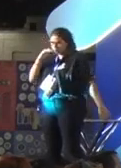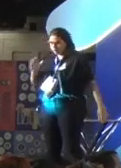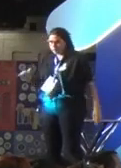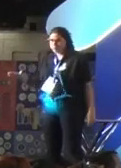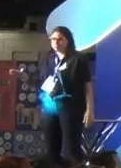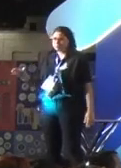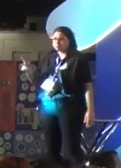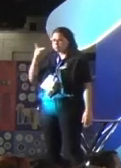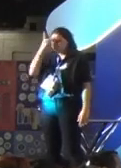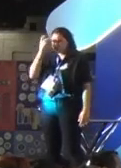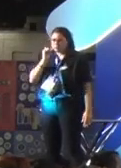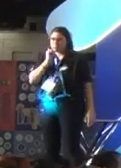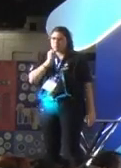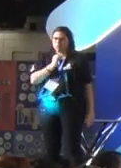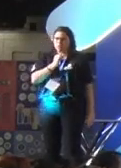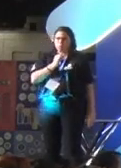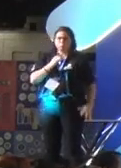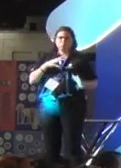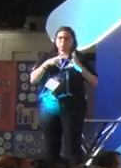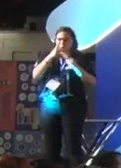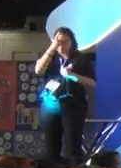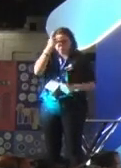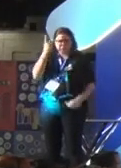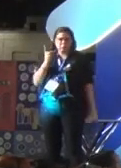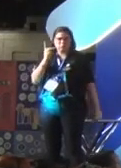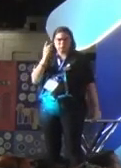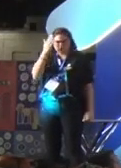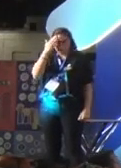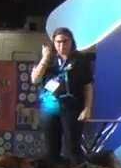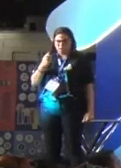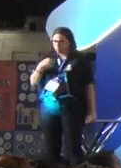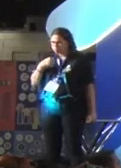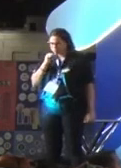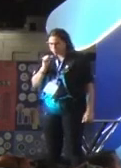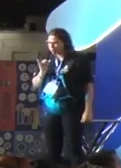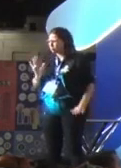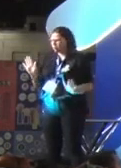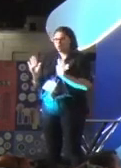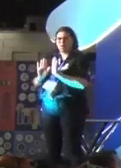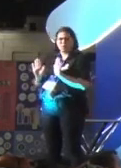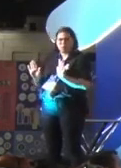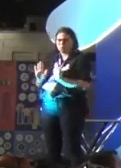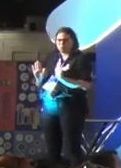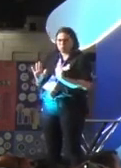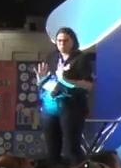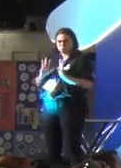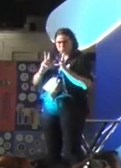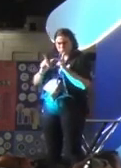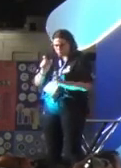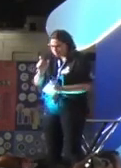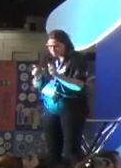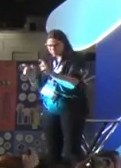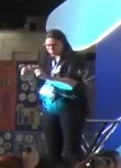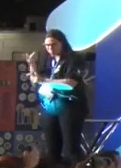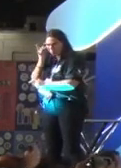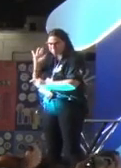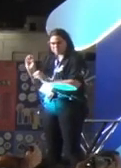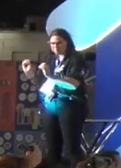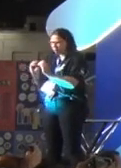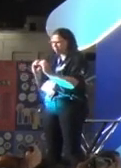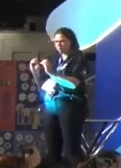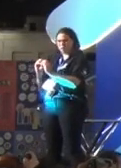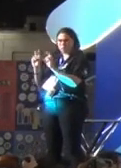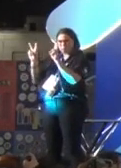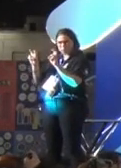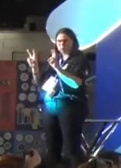know that." And I would have to say, "No, everyone does not know that. That is a complicated concept